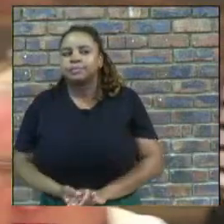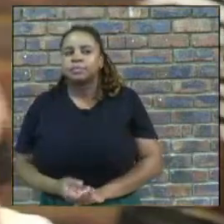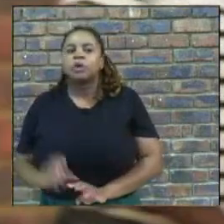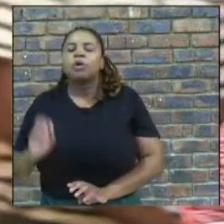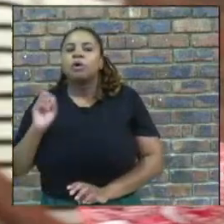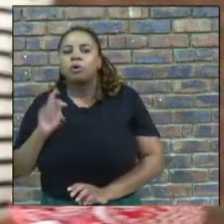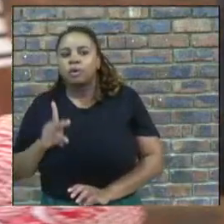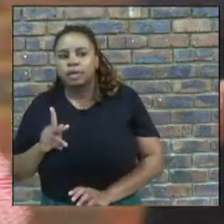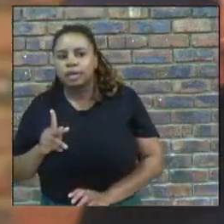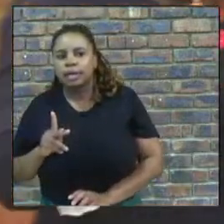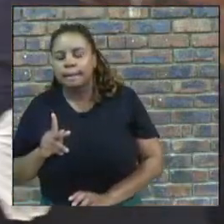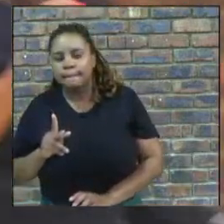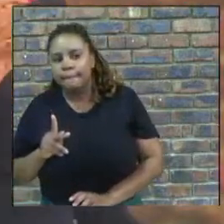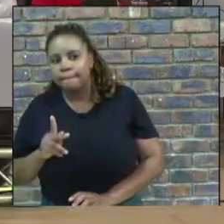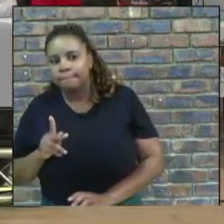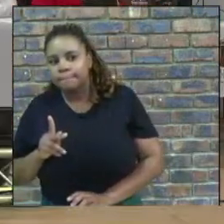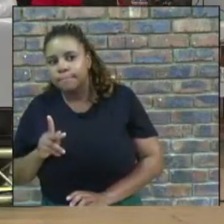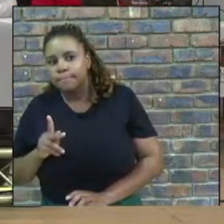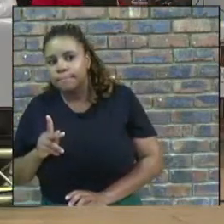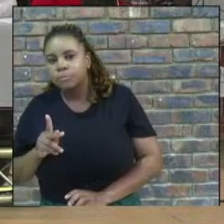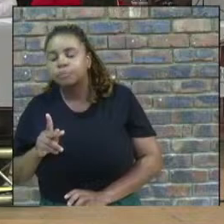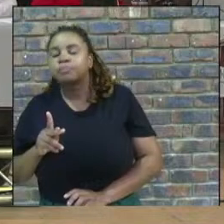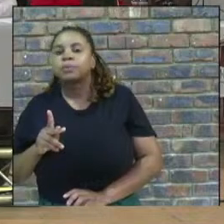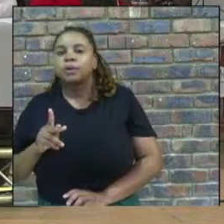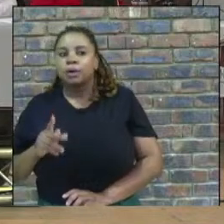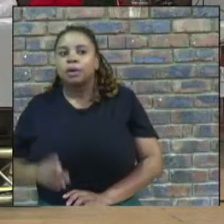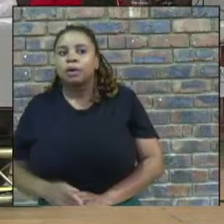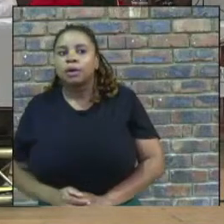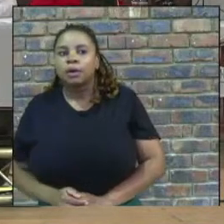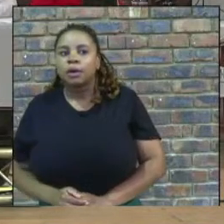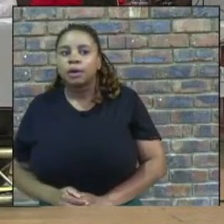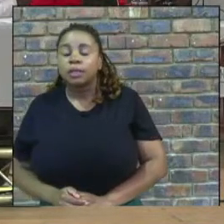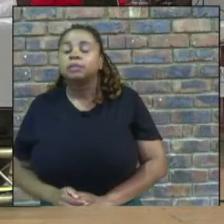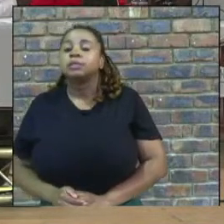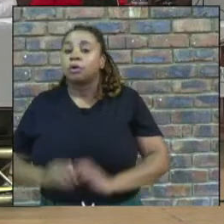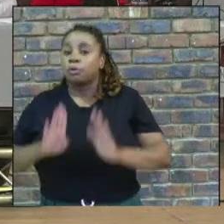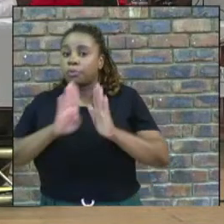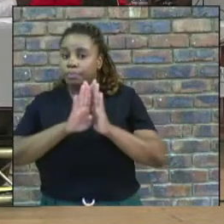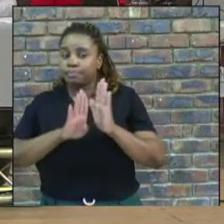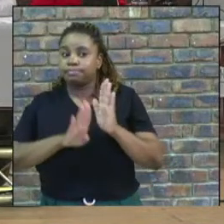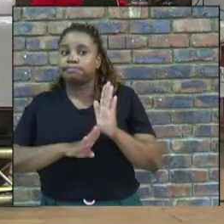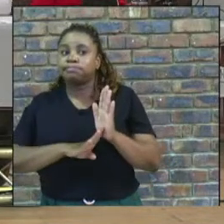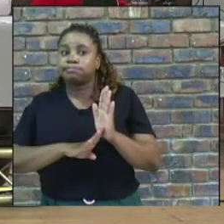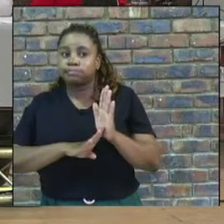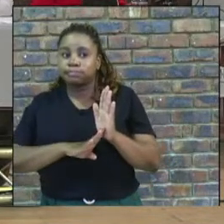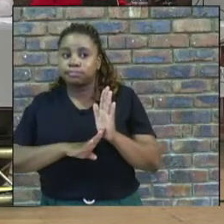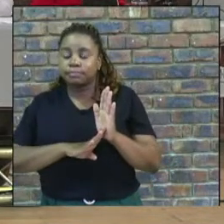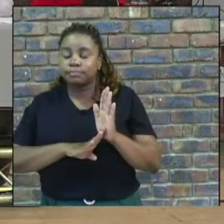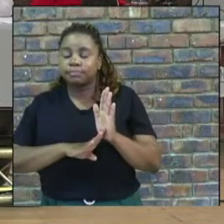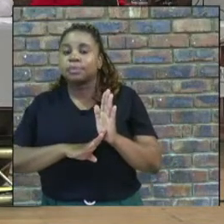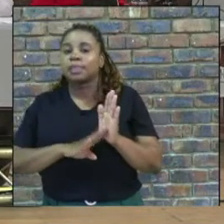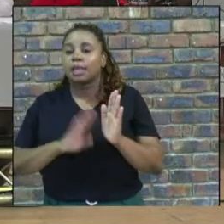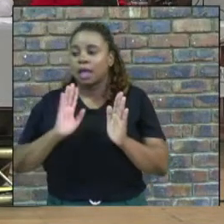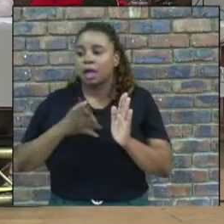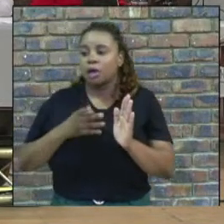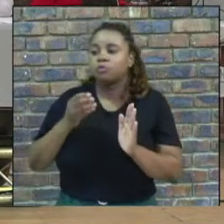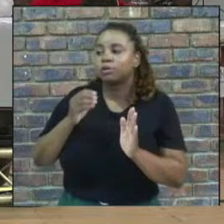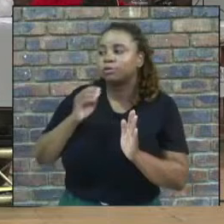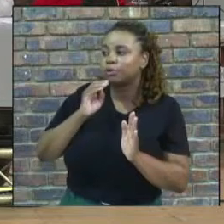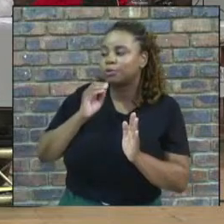Okay, Bahul. So with this bill, ke tlo bua ka Setswana, ne?